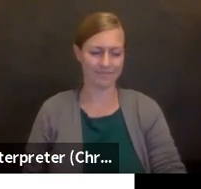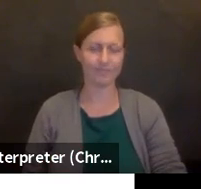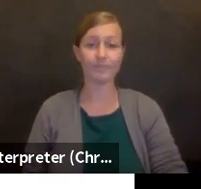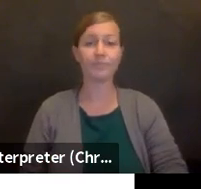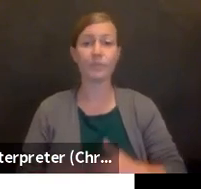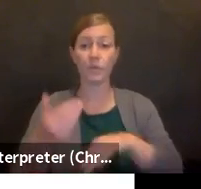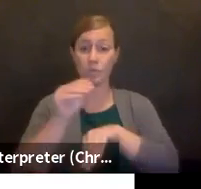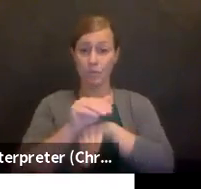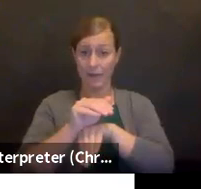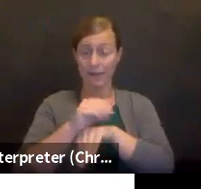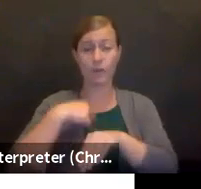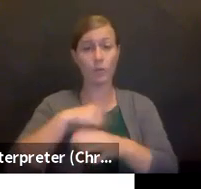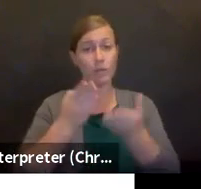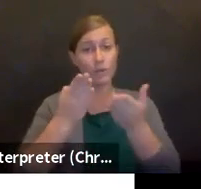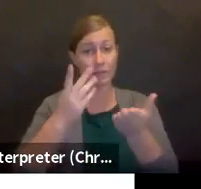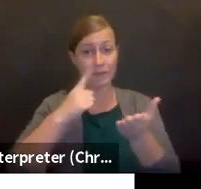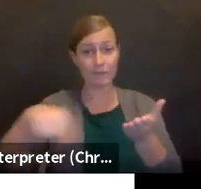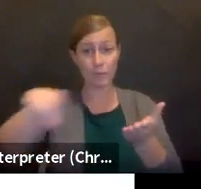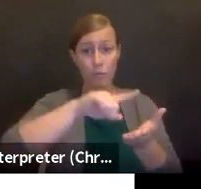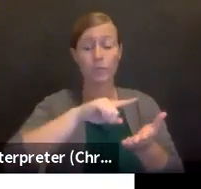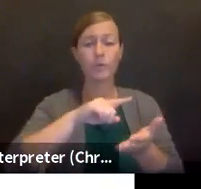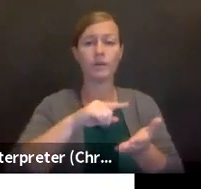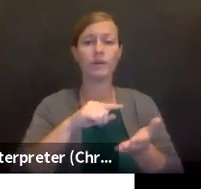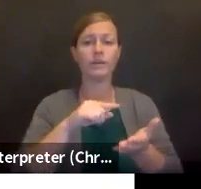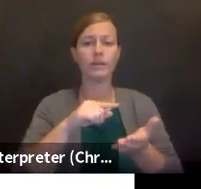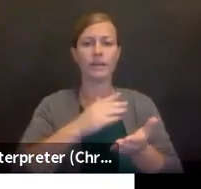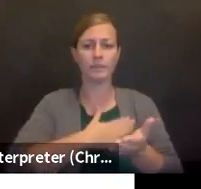Tonight, what we recommend for you is to please